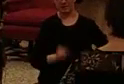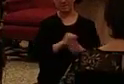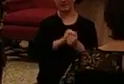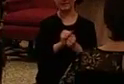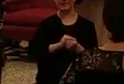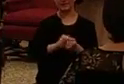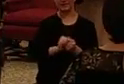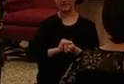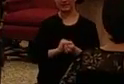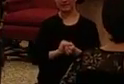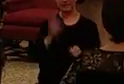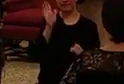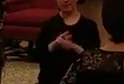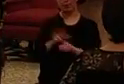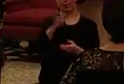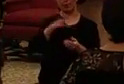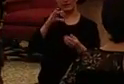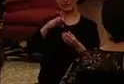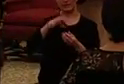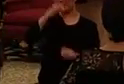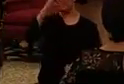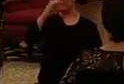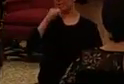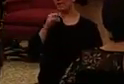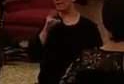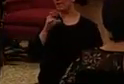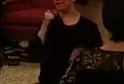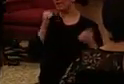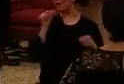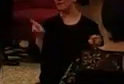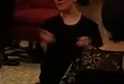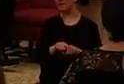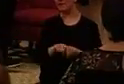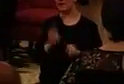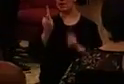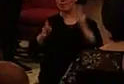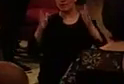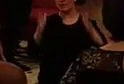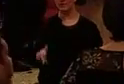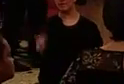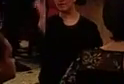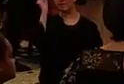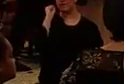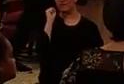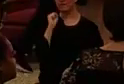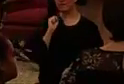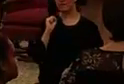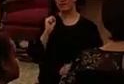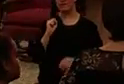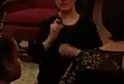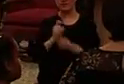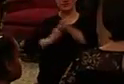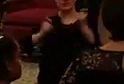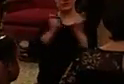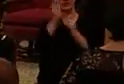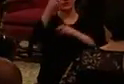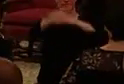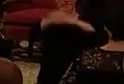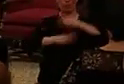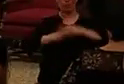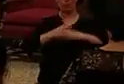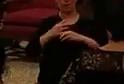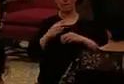clean. I've been filled with the Holy Ghost. I'm not the same person I was. He turned my world